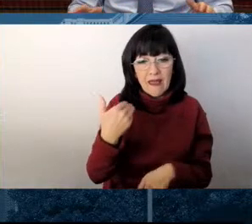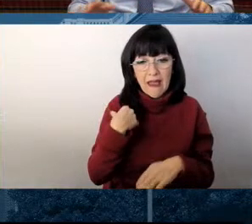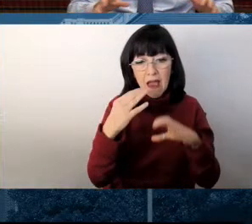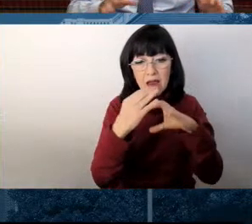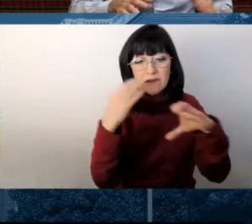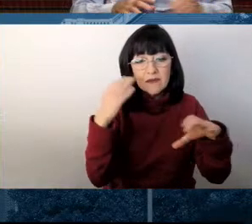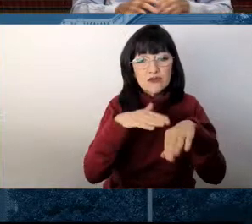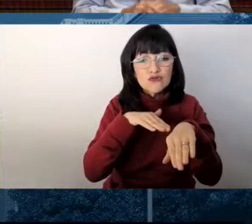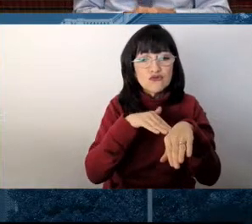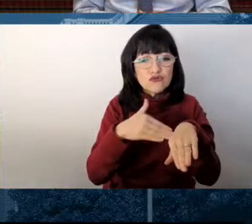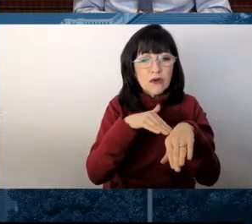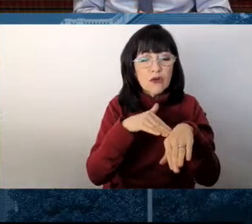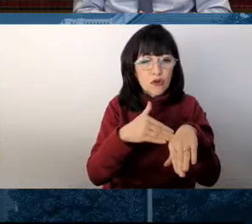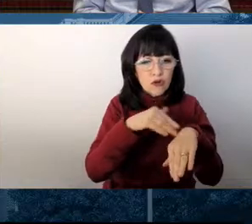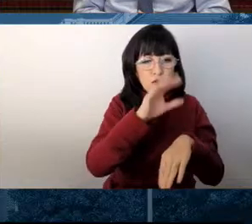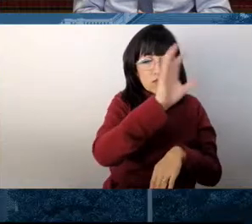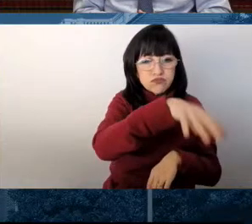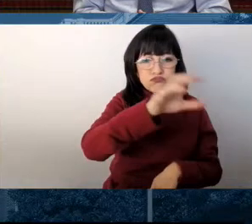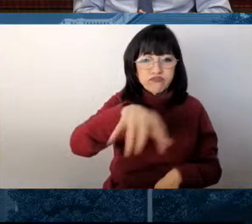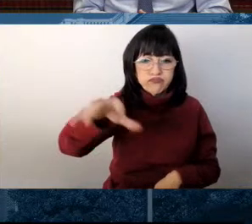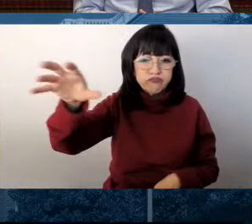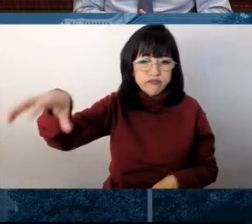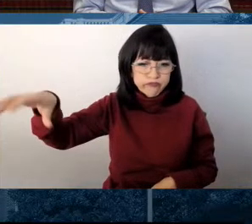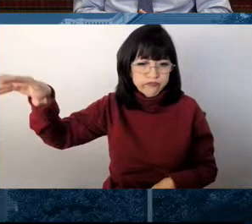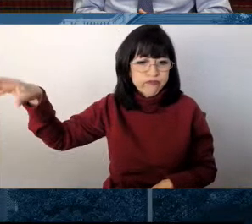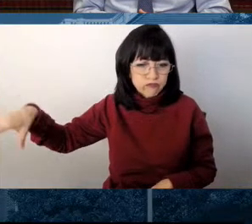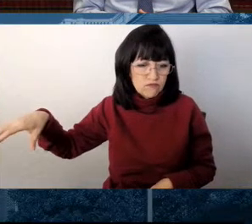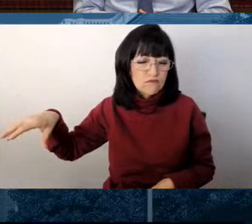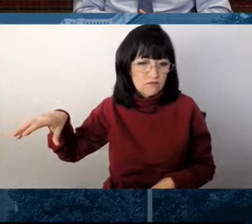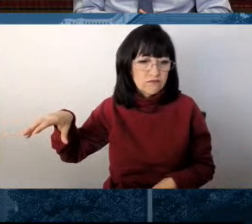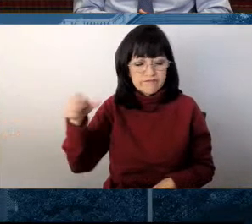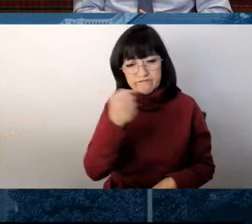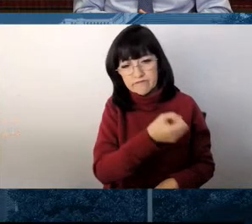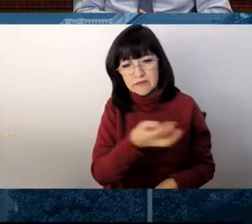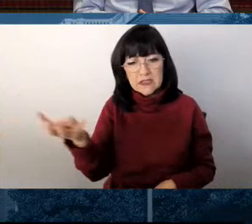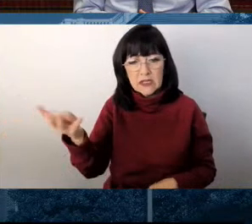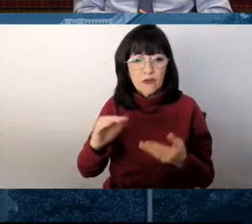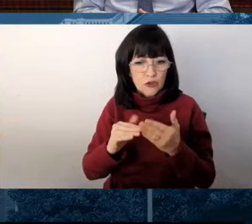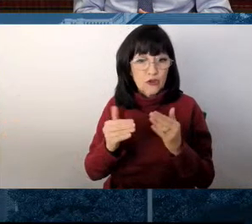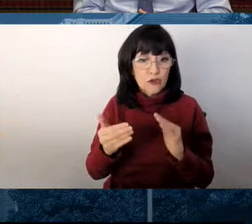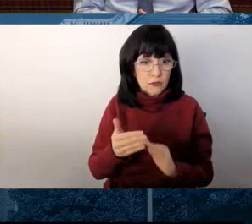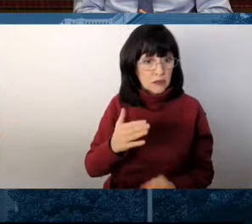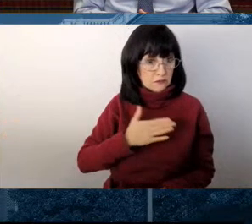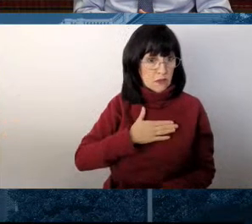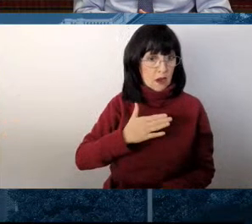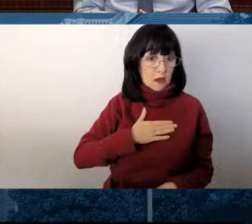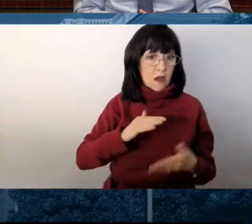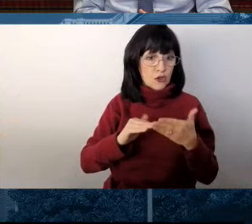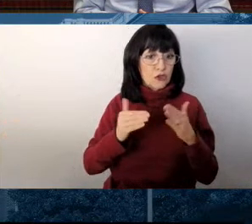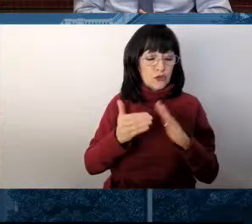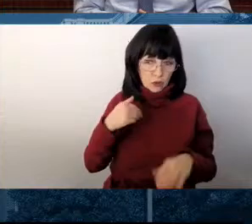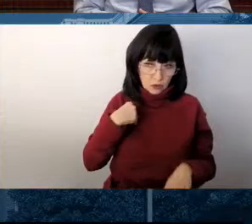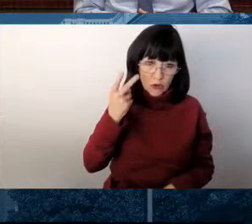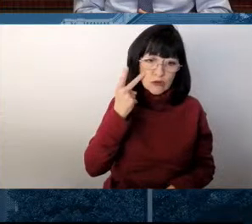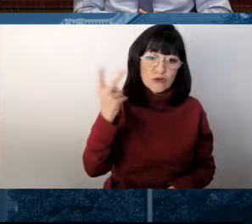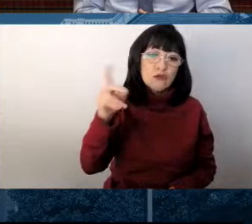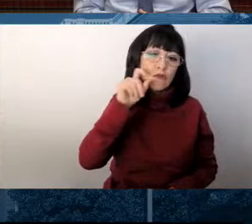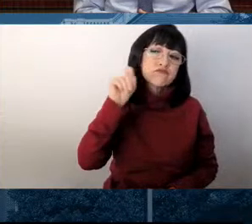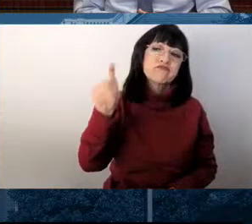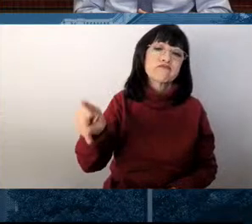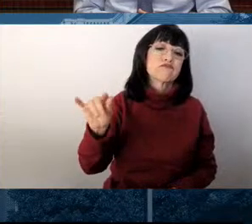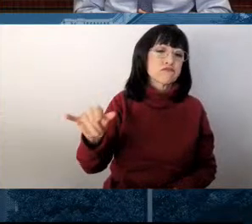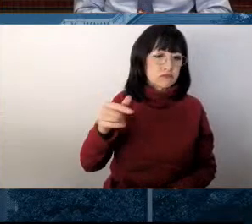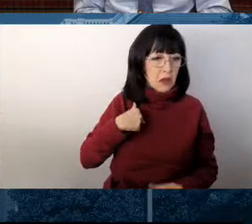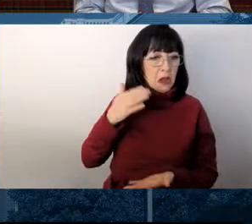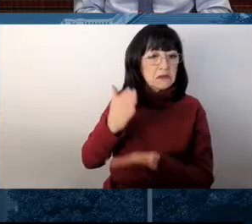There happens to be one in the neighborhood that I live in. I stopped by last night to find out what the